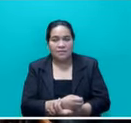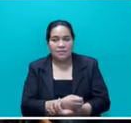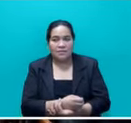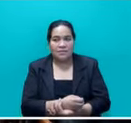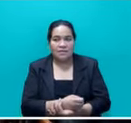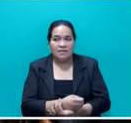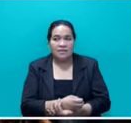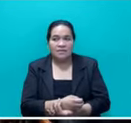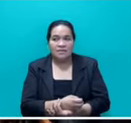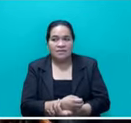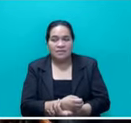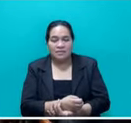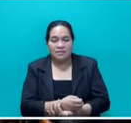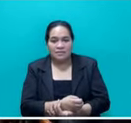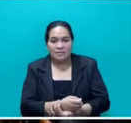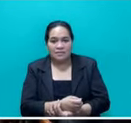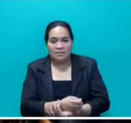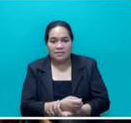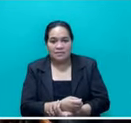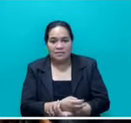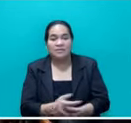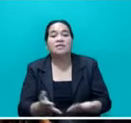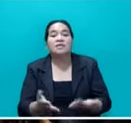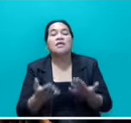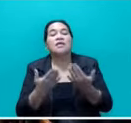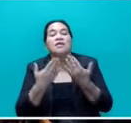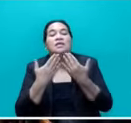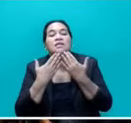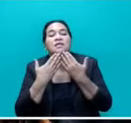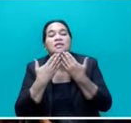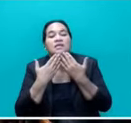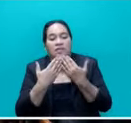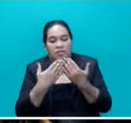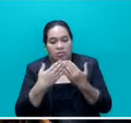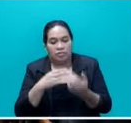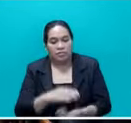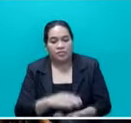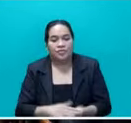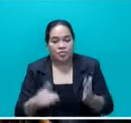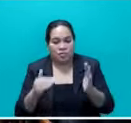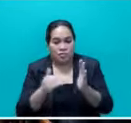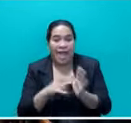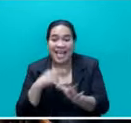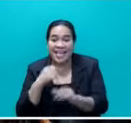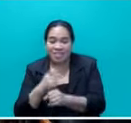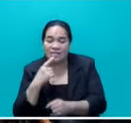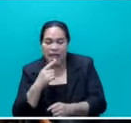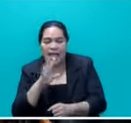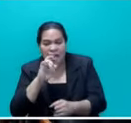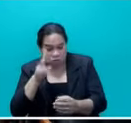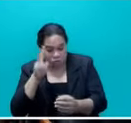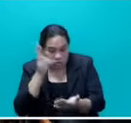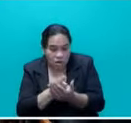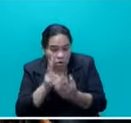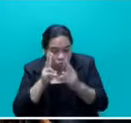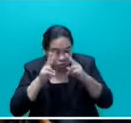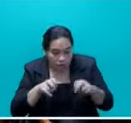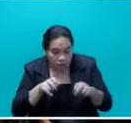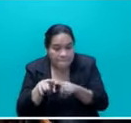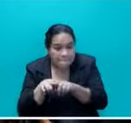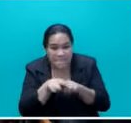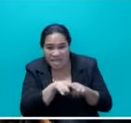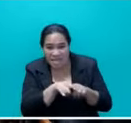Honourable Attorney General. Thank you, sir. Mr. Chair, sir, if you look at the definition of sexual offence, and